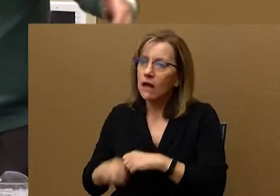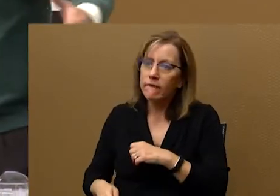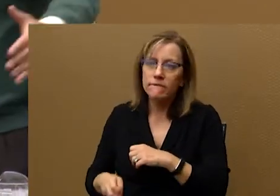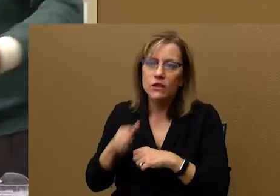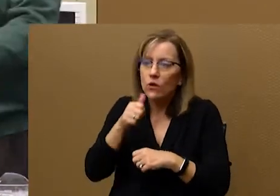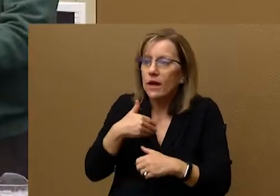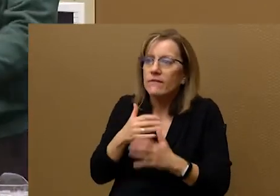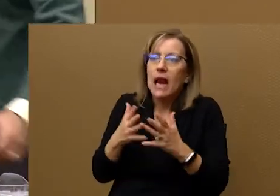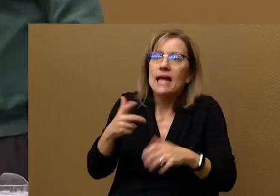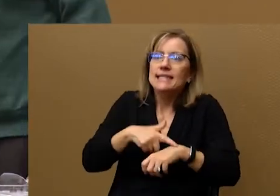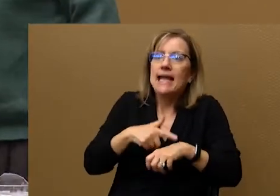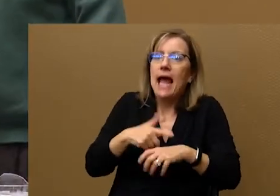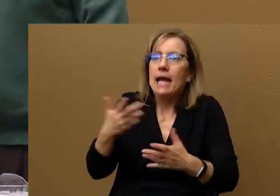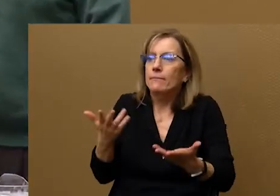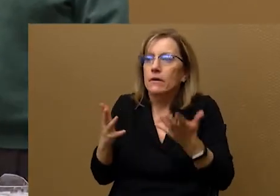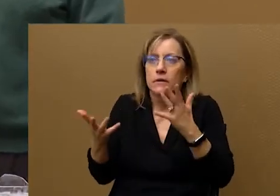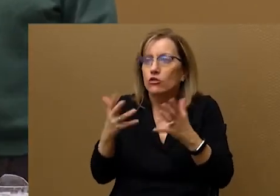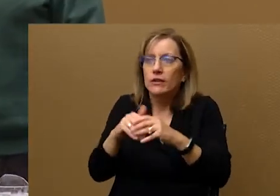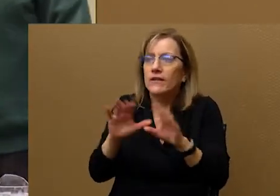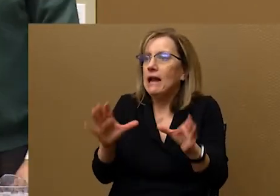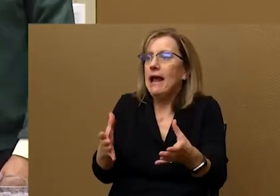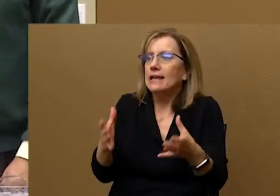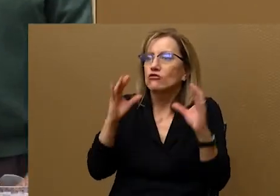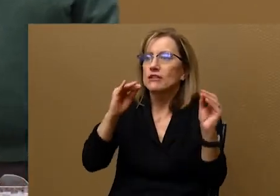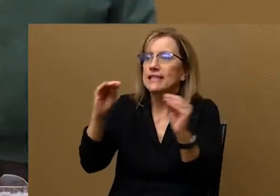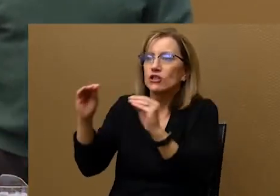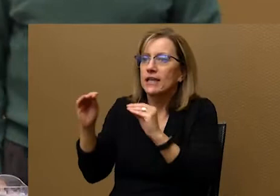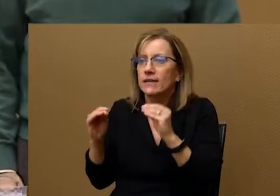classroom, but can you do a little of it around the edges?